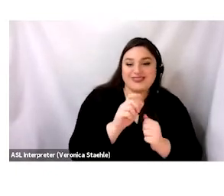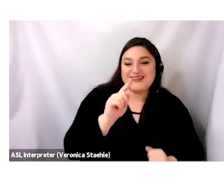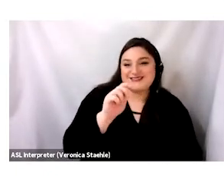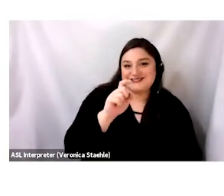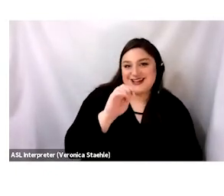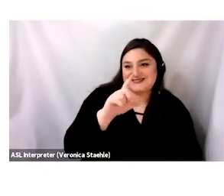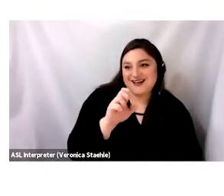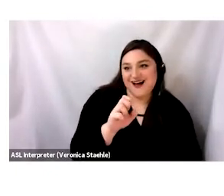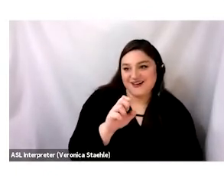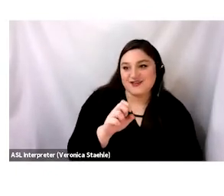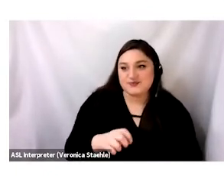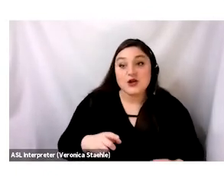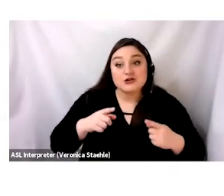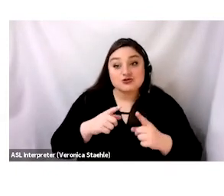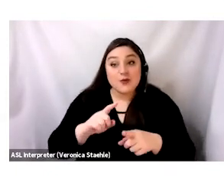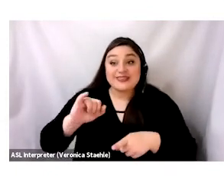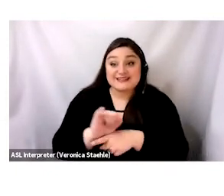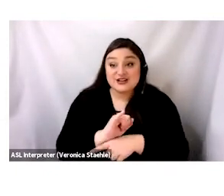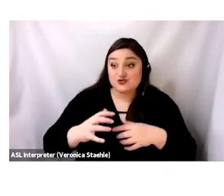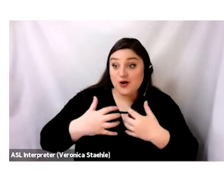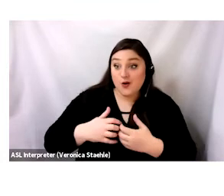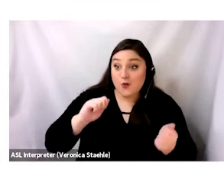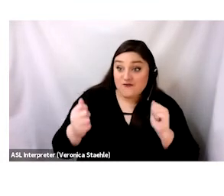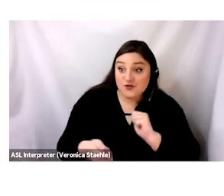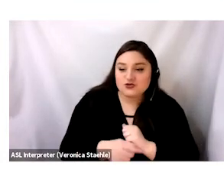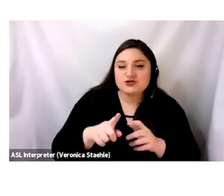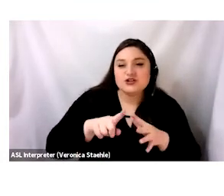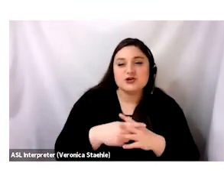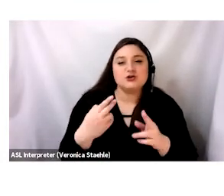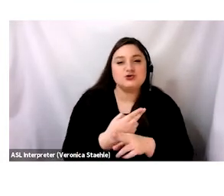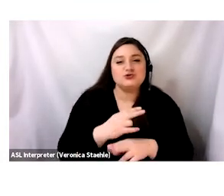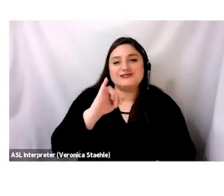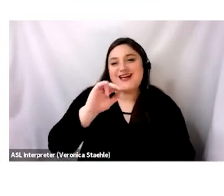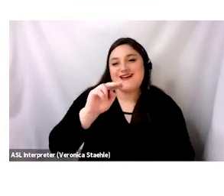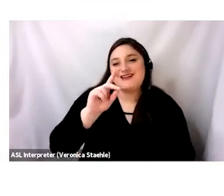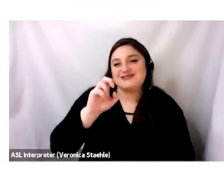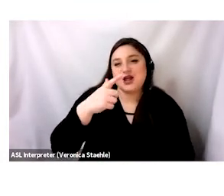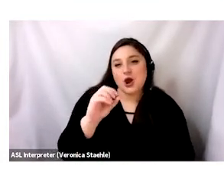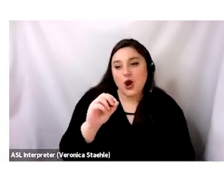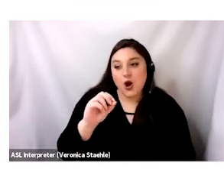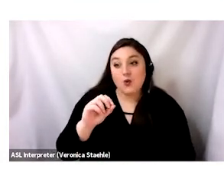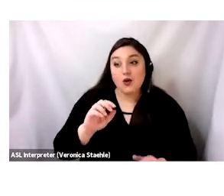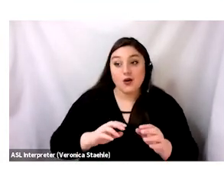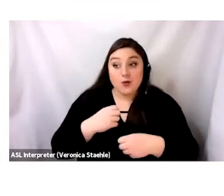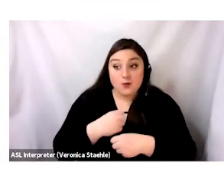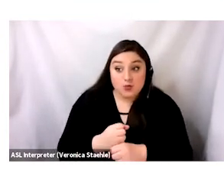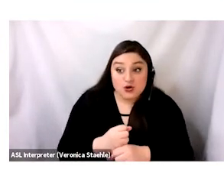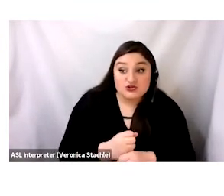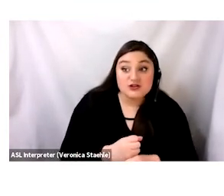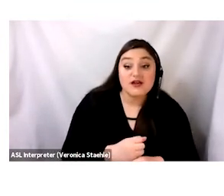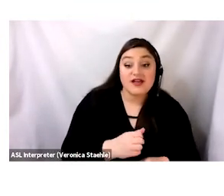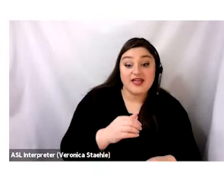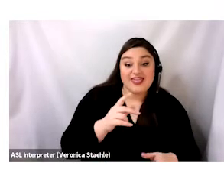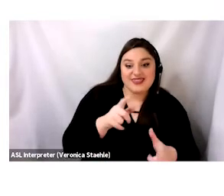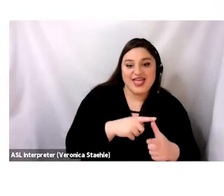Revolution, beginning with the development of indigo production in the mid 1700s and then expanding to cotton.